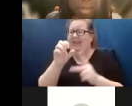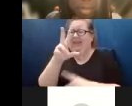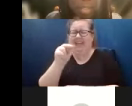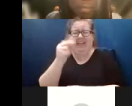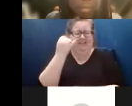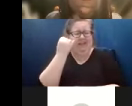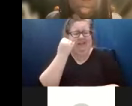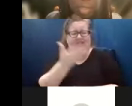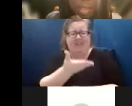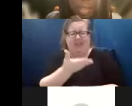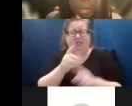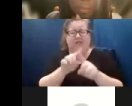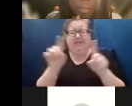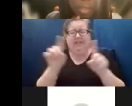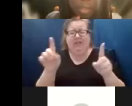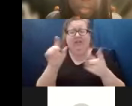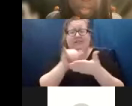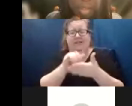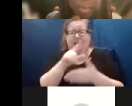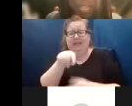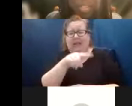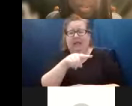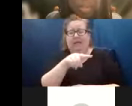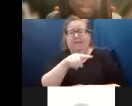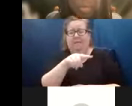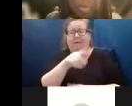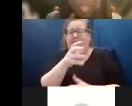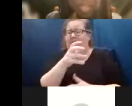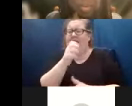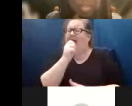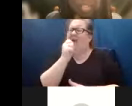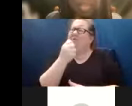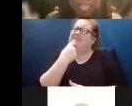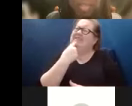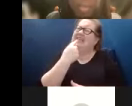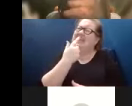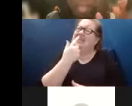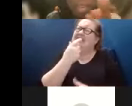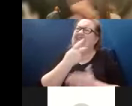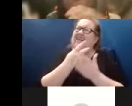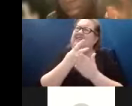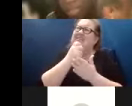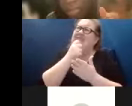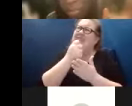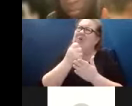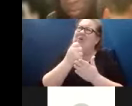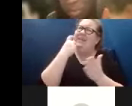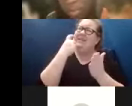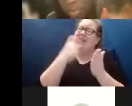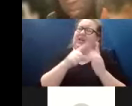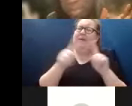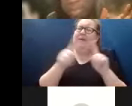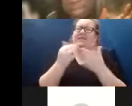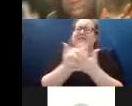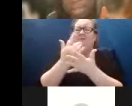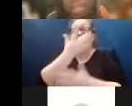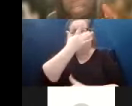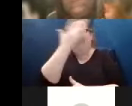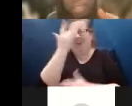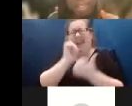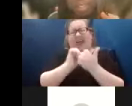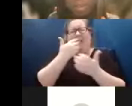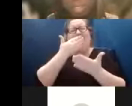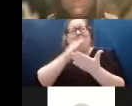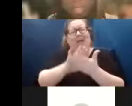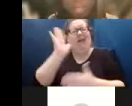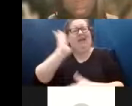is a difference, that they I wouldn't say they fail to acknowledge it, but sometimes they forget how bad something used to be. And then